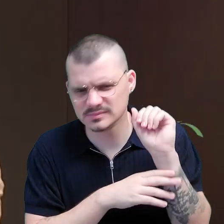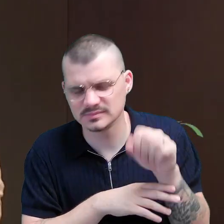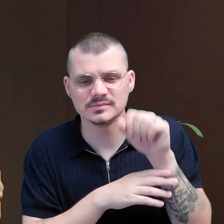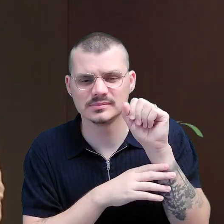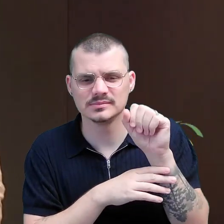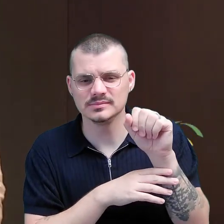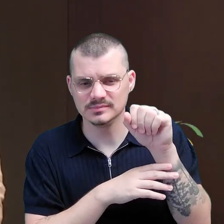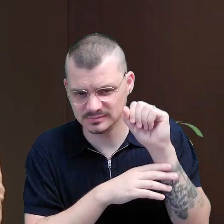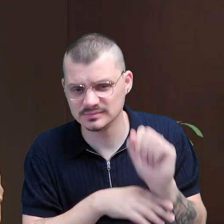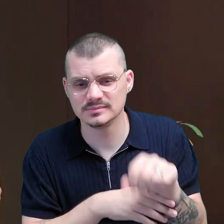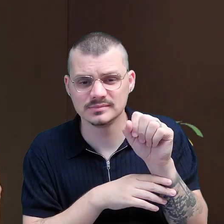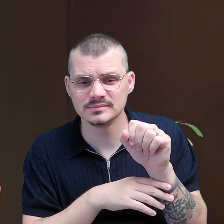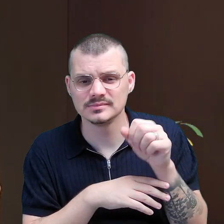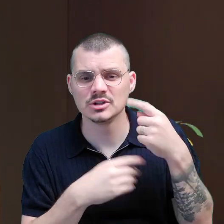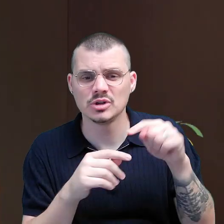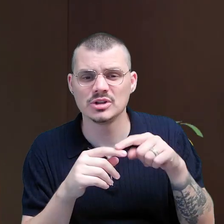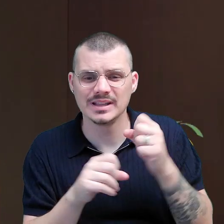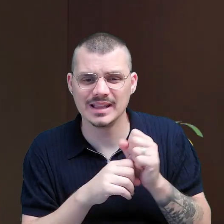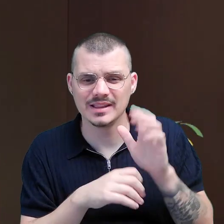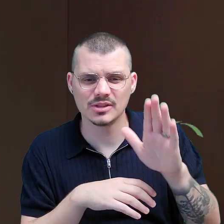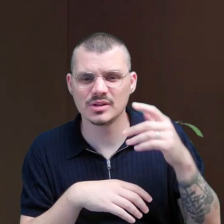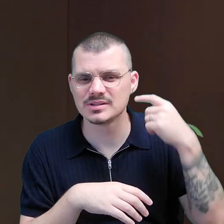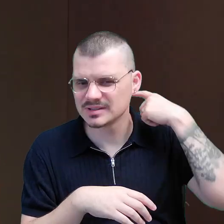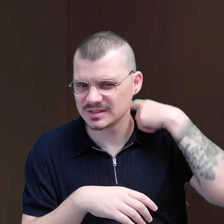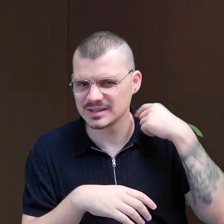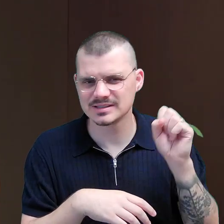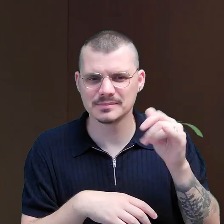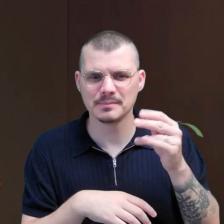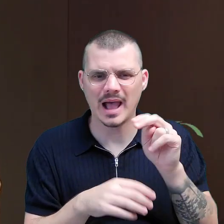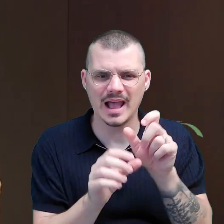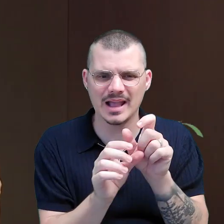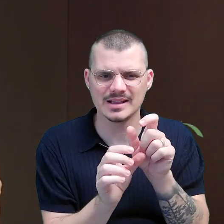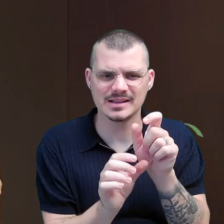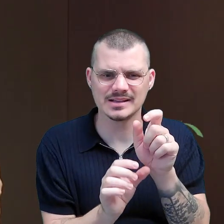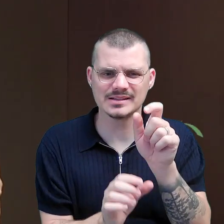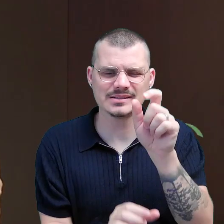head forward, trying to get their spine to line up differently.